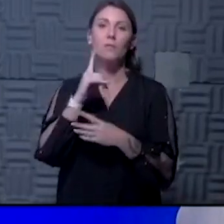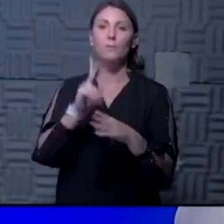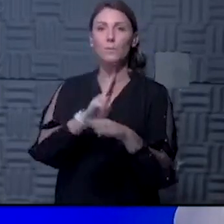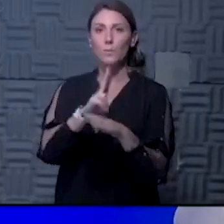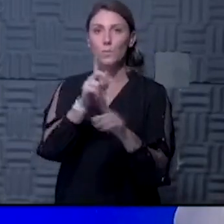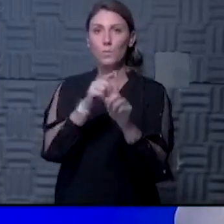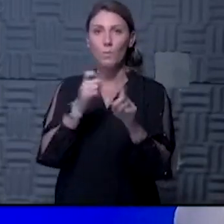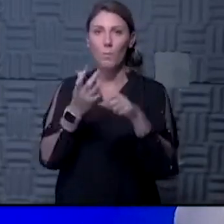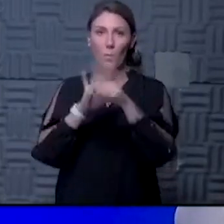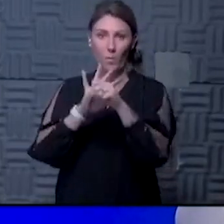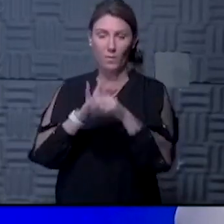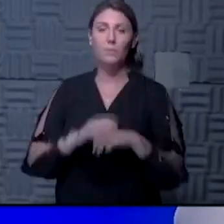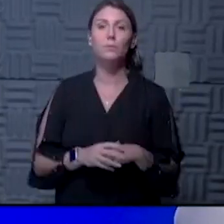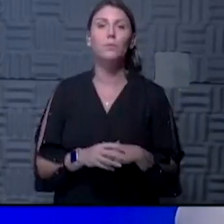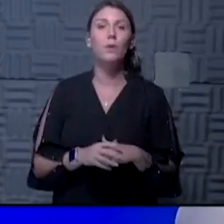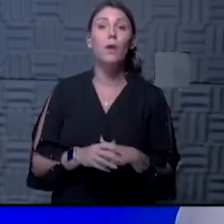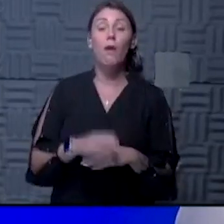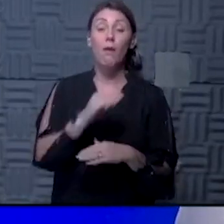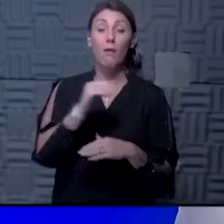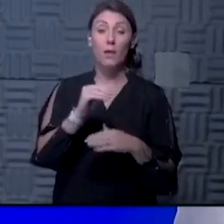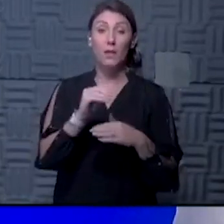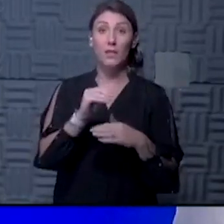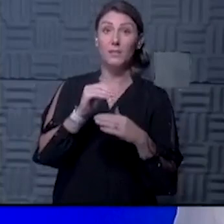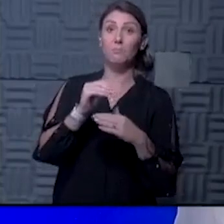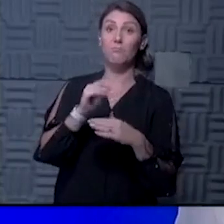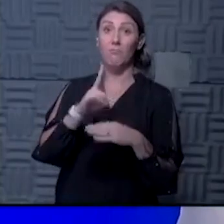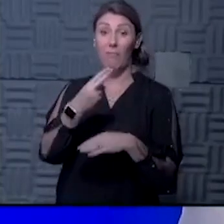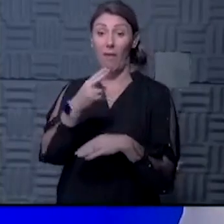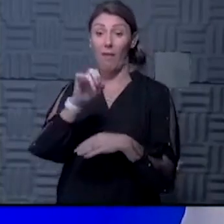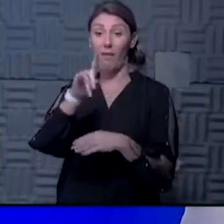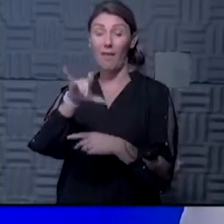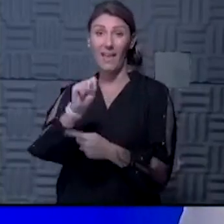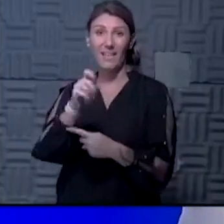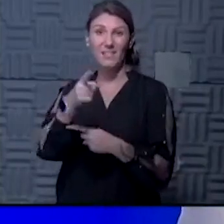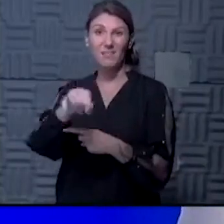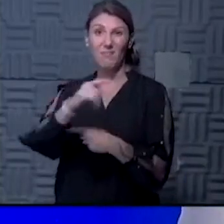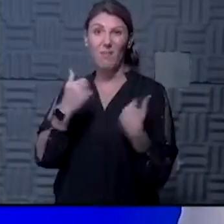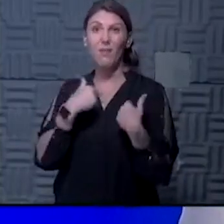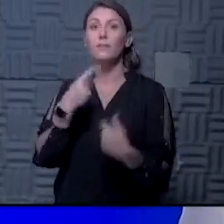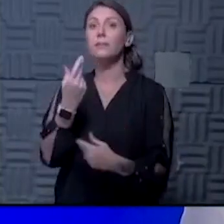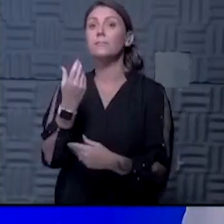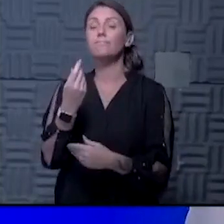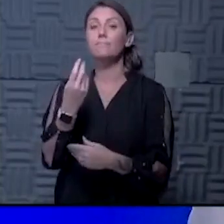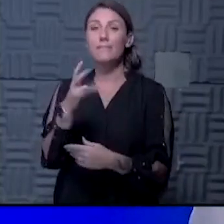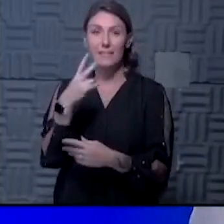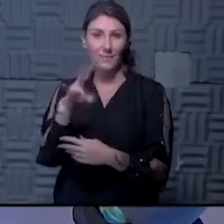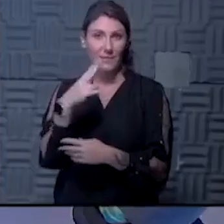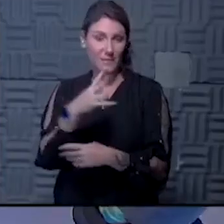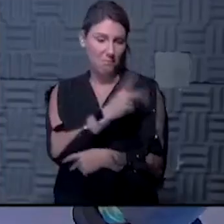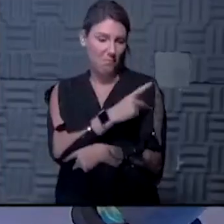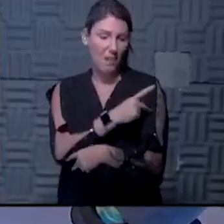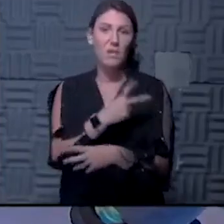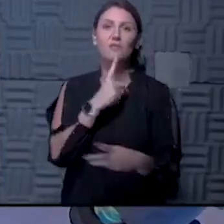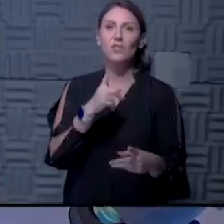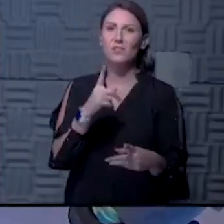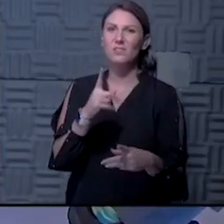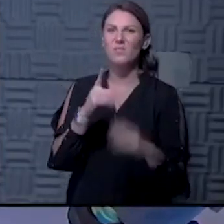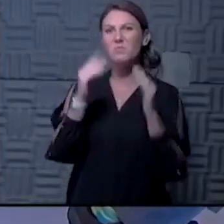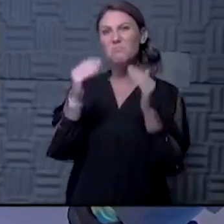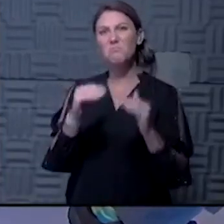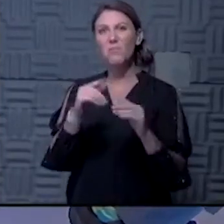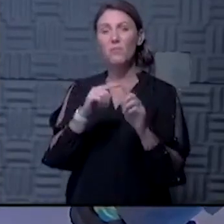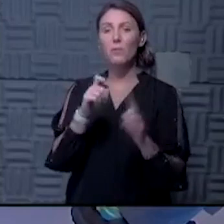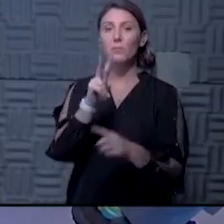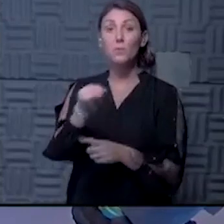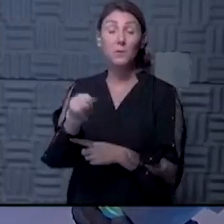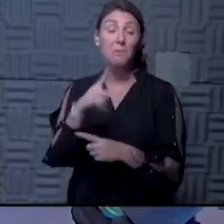COVID. And certainly our partners in Hayes have 17 patients. So that's down a little bit from where it was as there well. There are 22, so that's a little better. Yeah. So